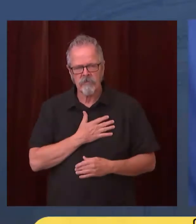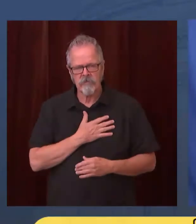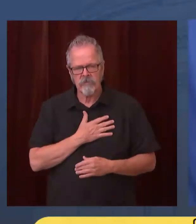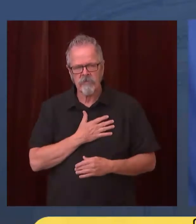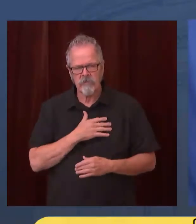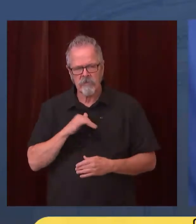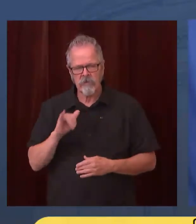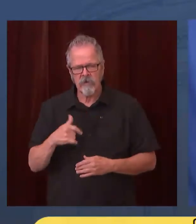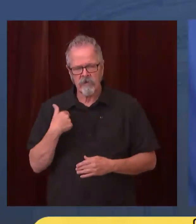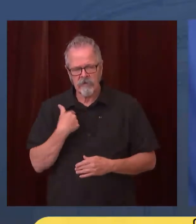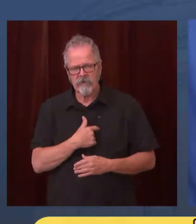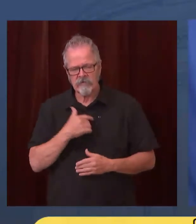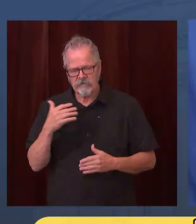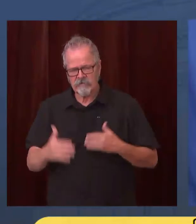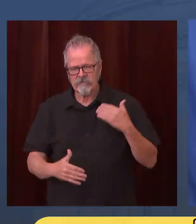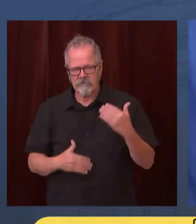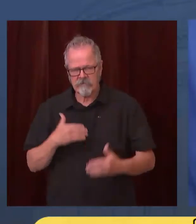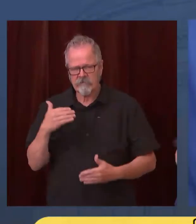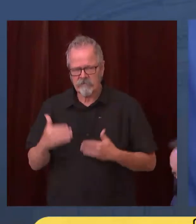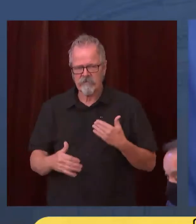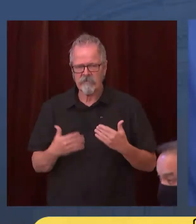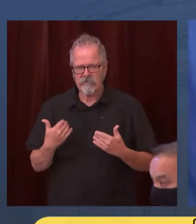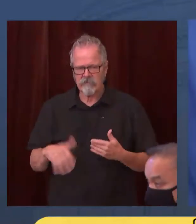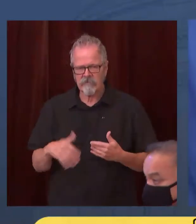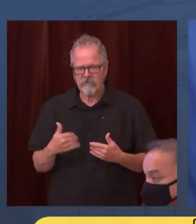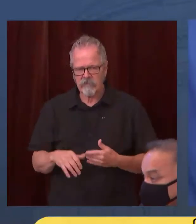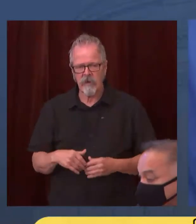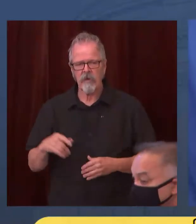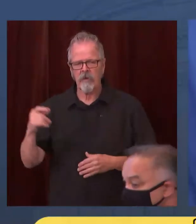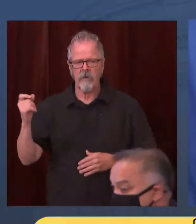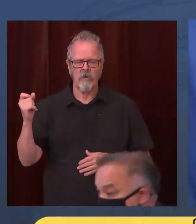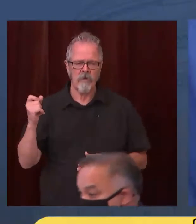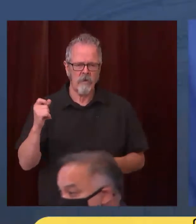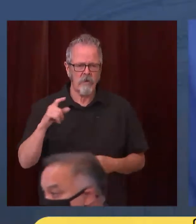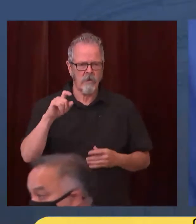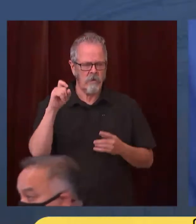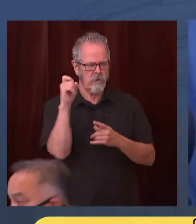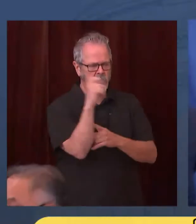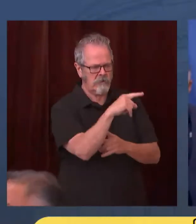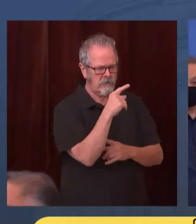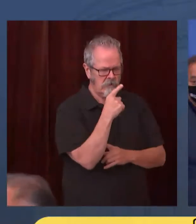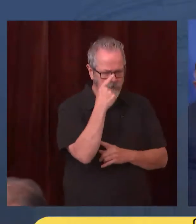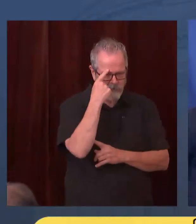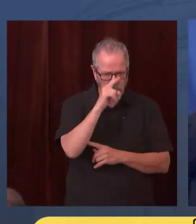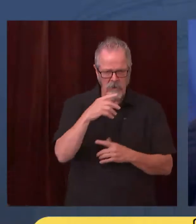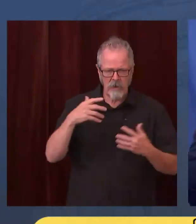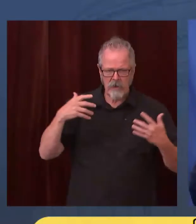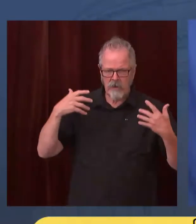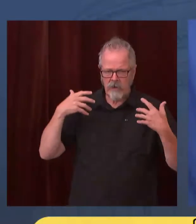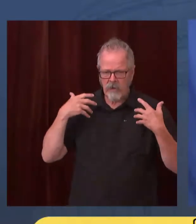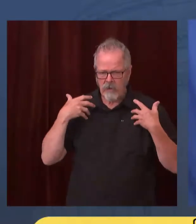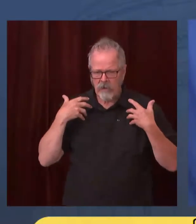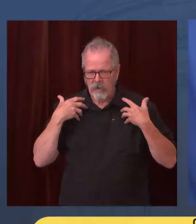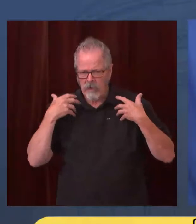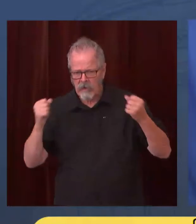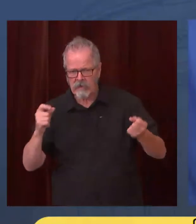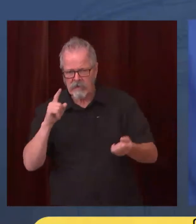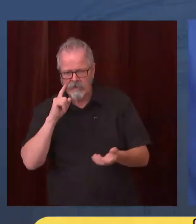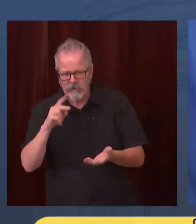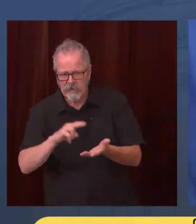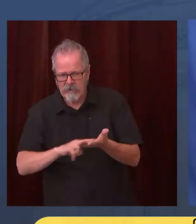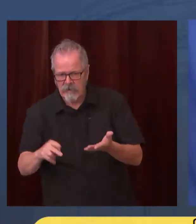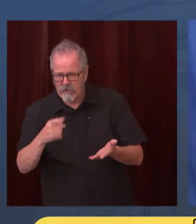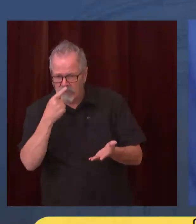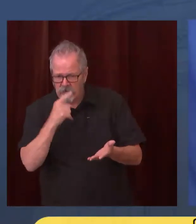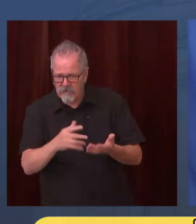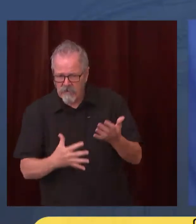Health Secretary, 2 questions. Can you give us an update on vaccination efforts that are going in Washington right now? And do you have any sense